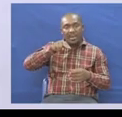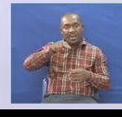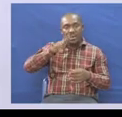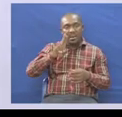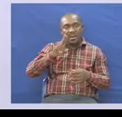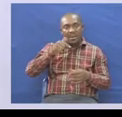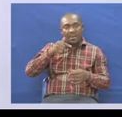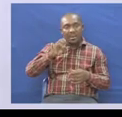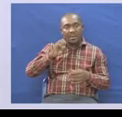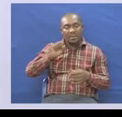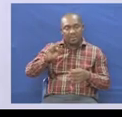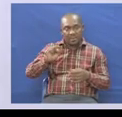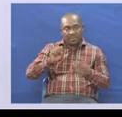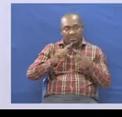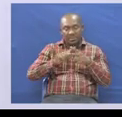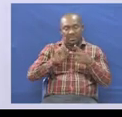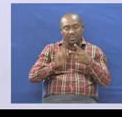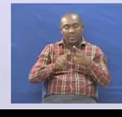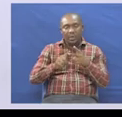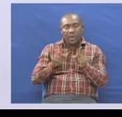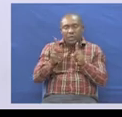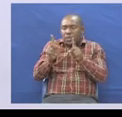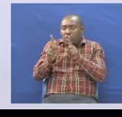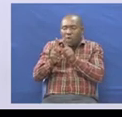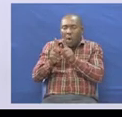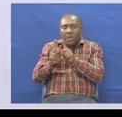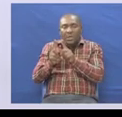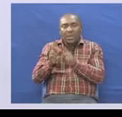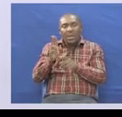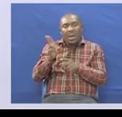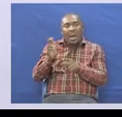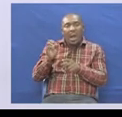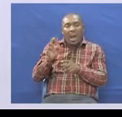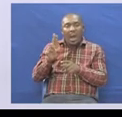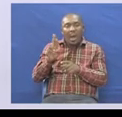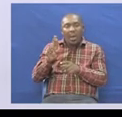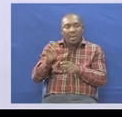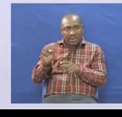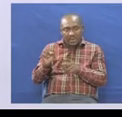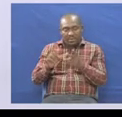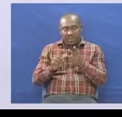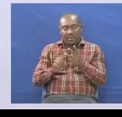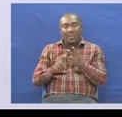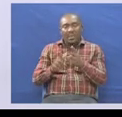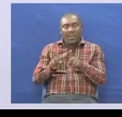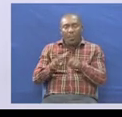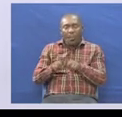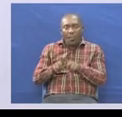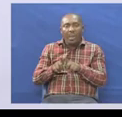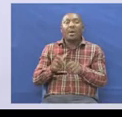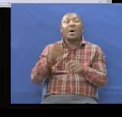And this short arrow here shows the hours. And the thinnest arrow here shows the